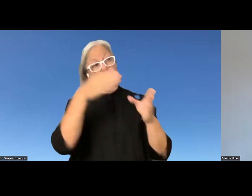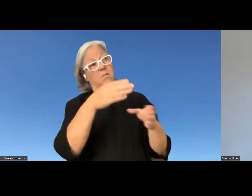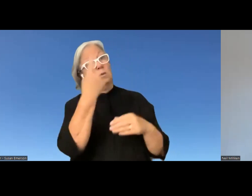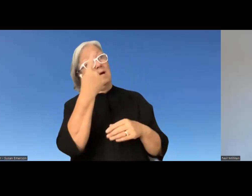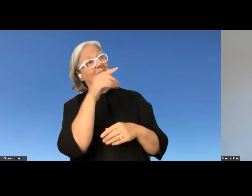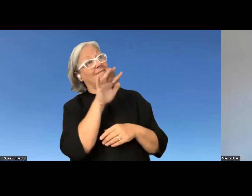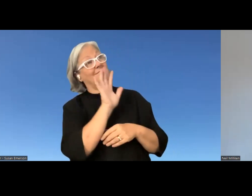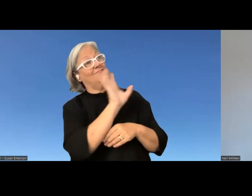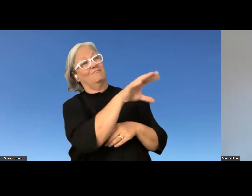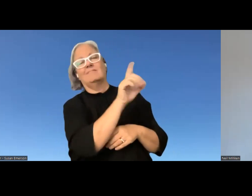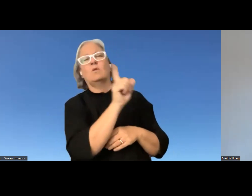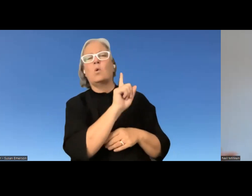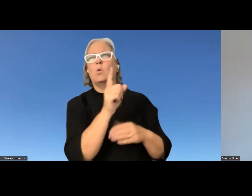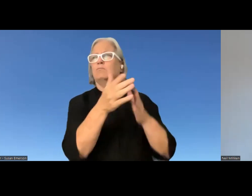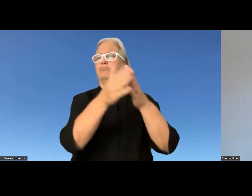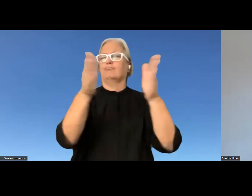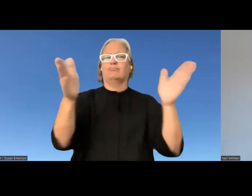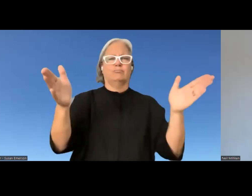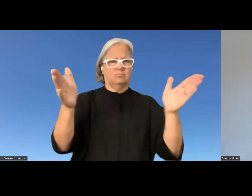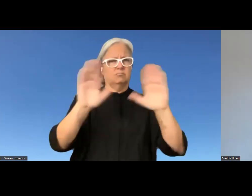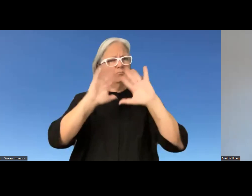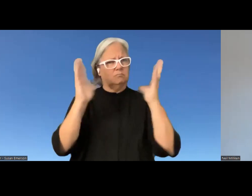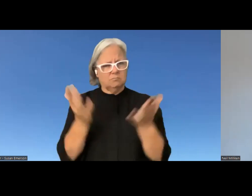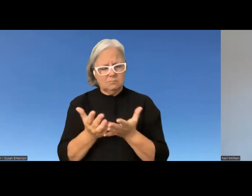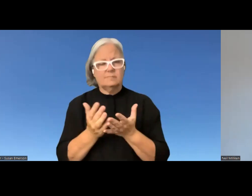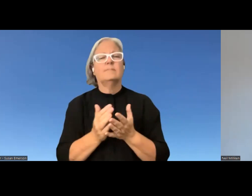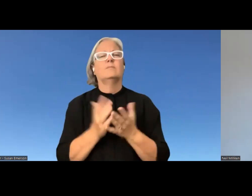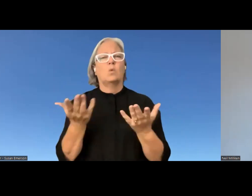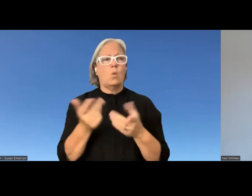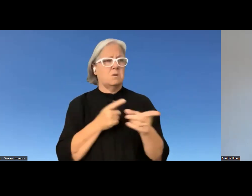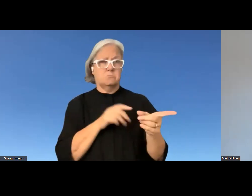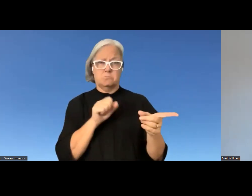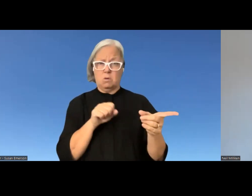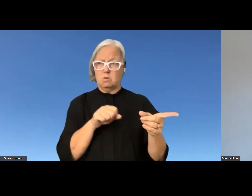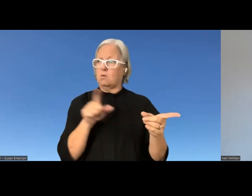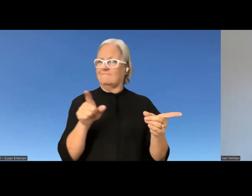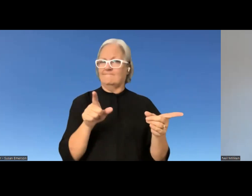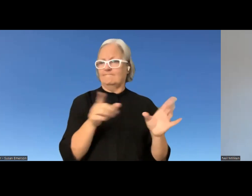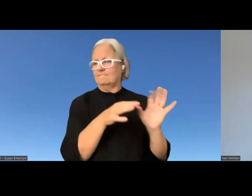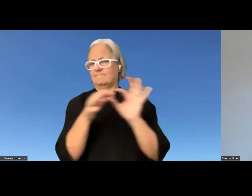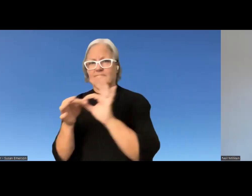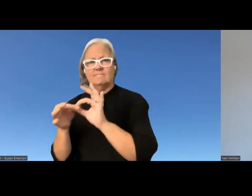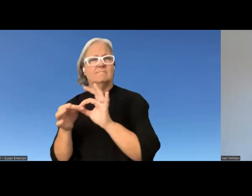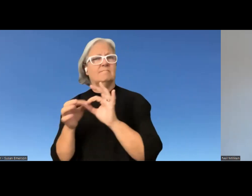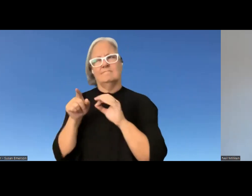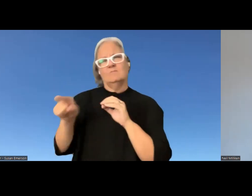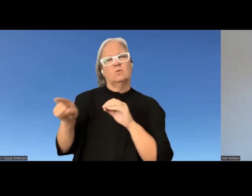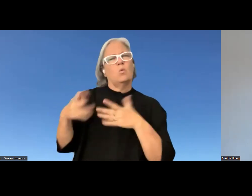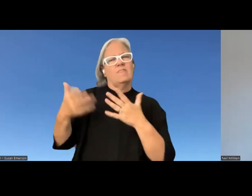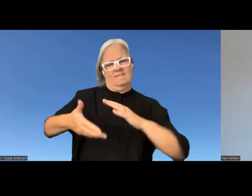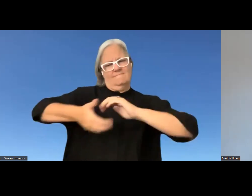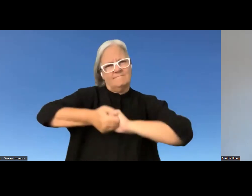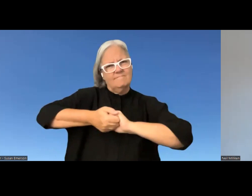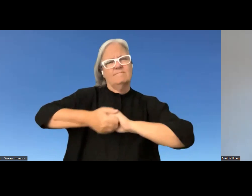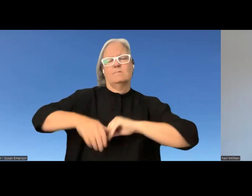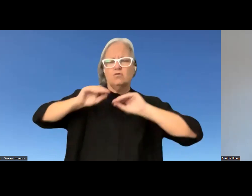with potential that we can match with partners that they can continue to grow. And that includes training, stuff on entrepreneurship,